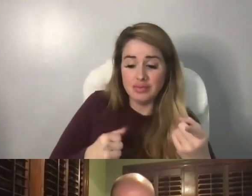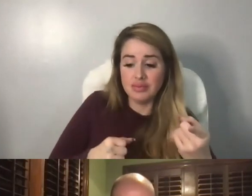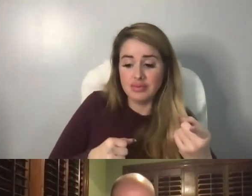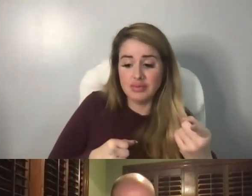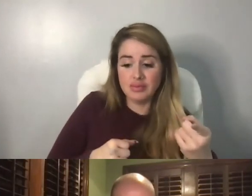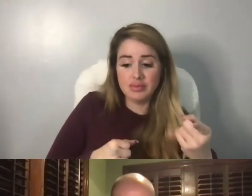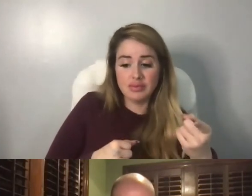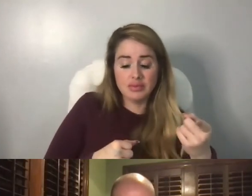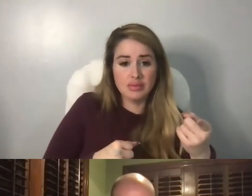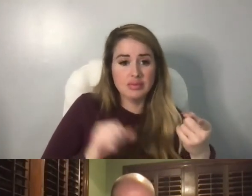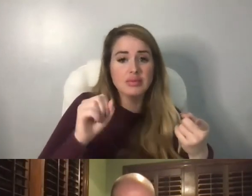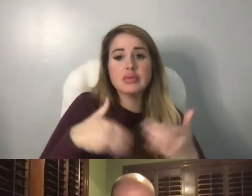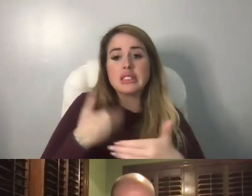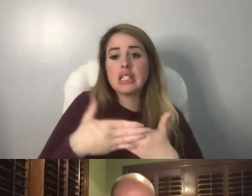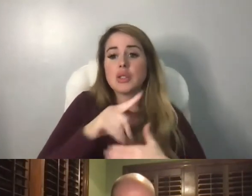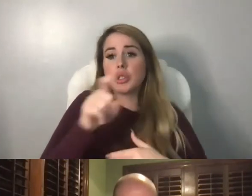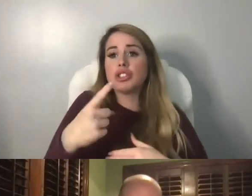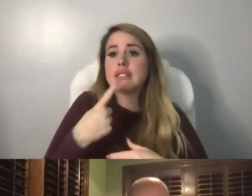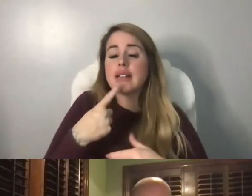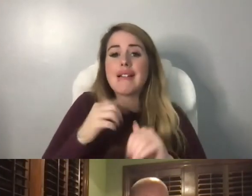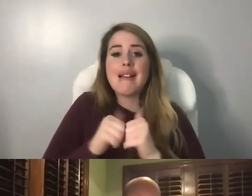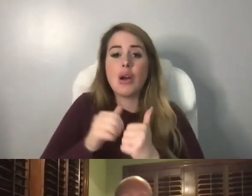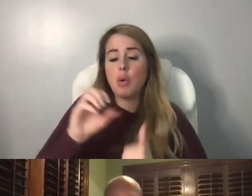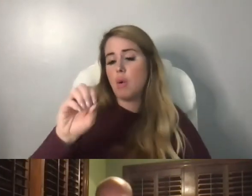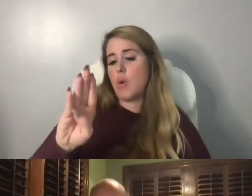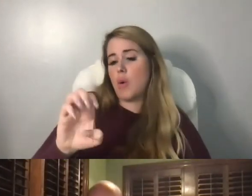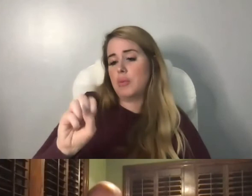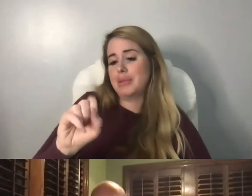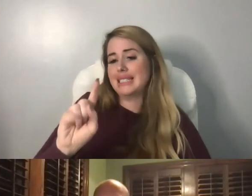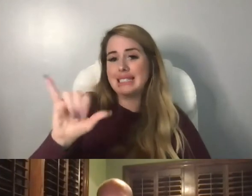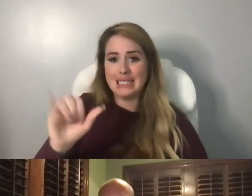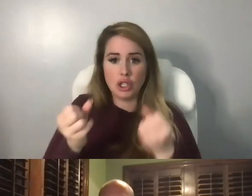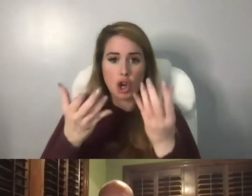The next question is, how does obesity attribute to arthritis?